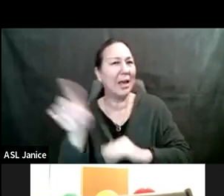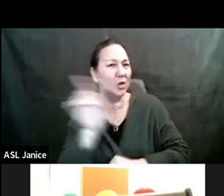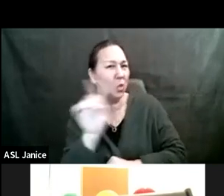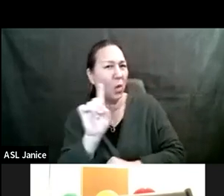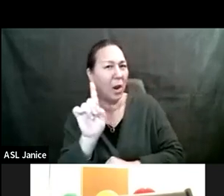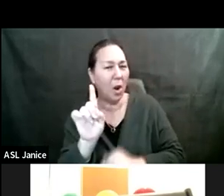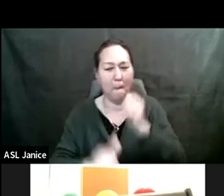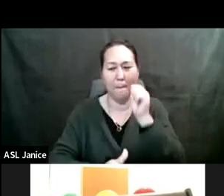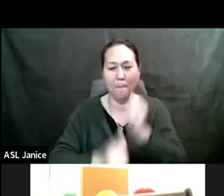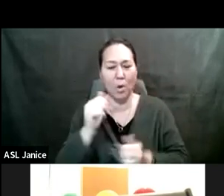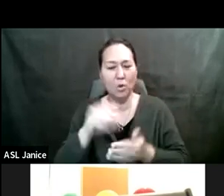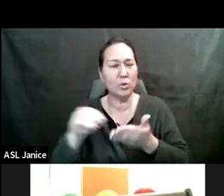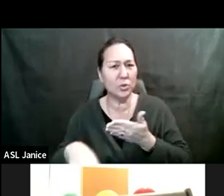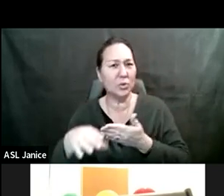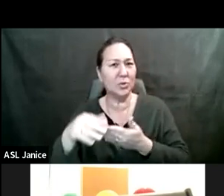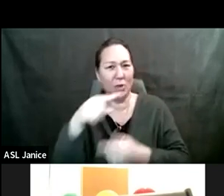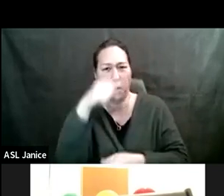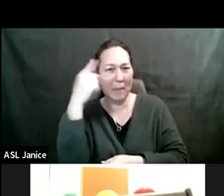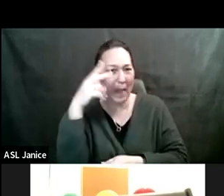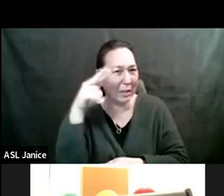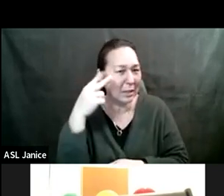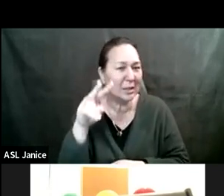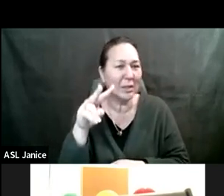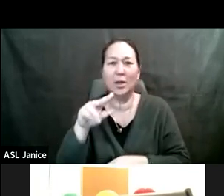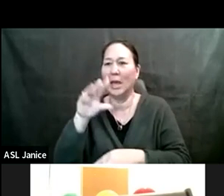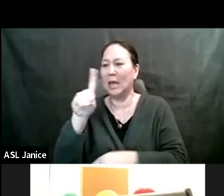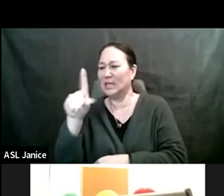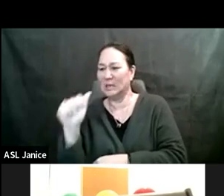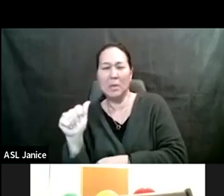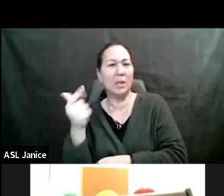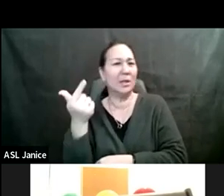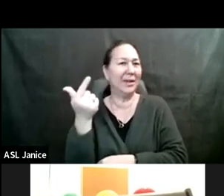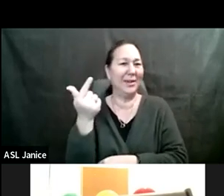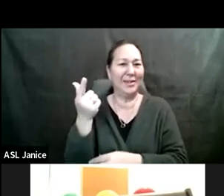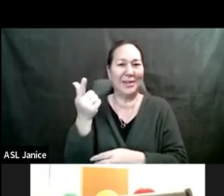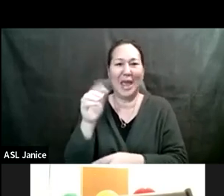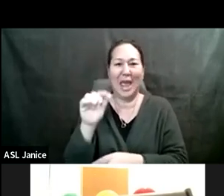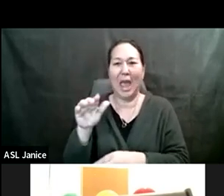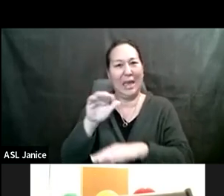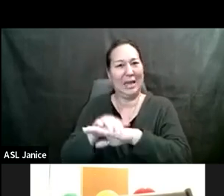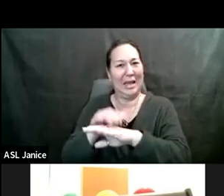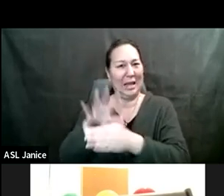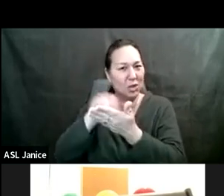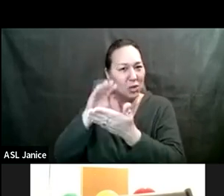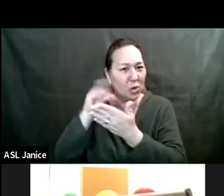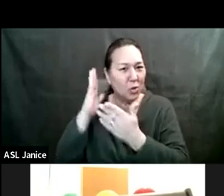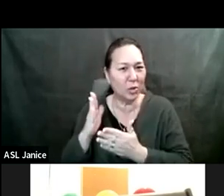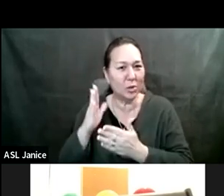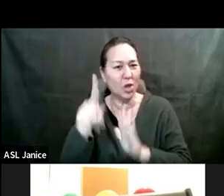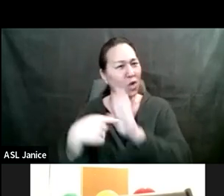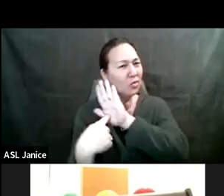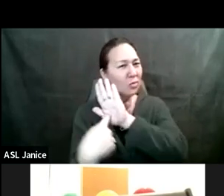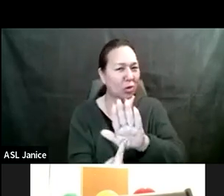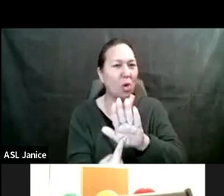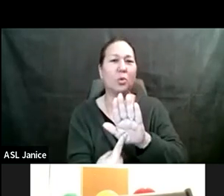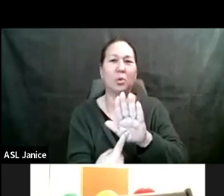Latino and students with disabilities and English Learners these decisions are racist and you are advancing racism and